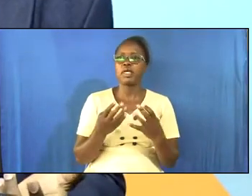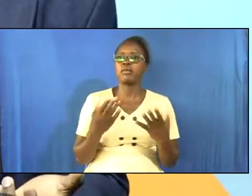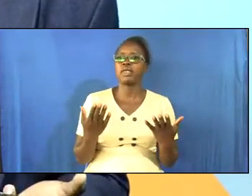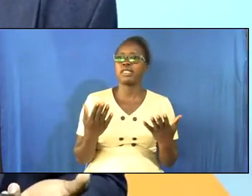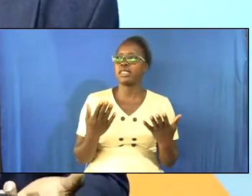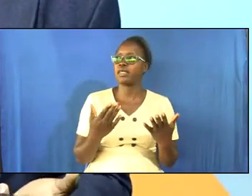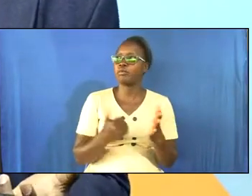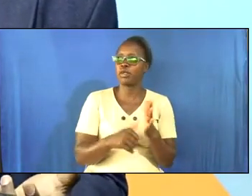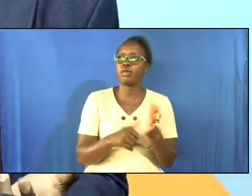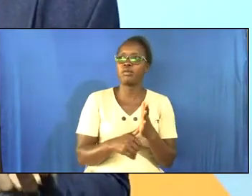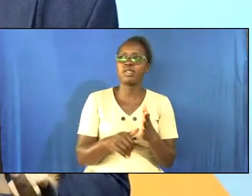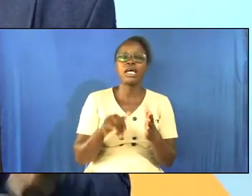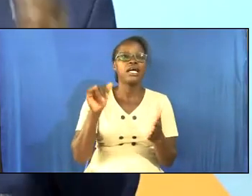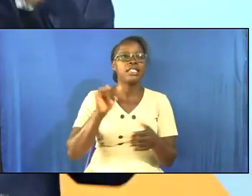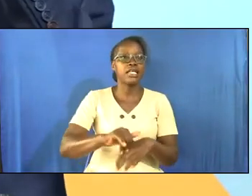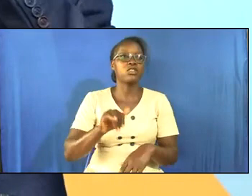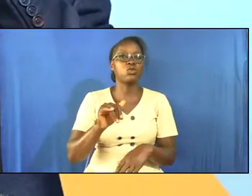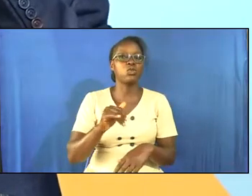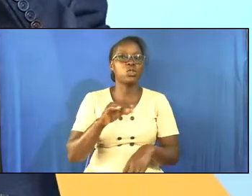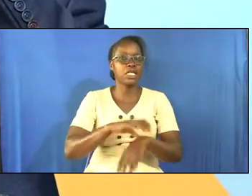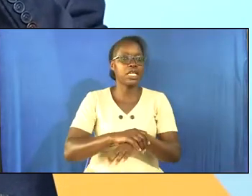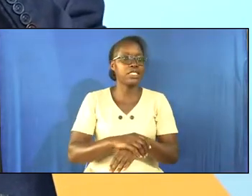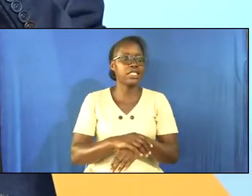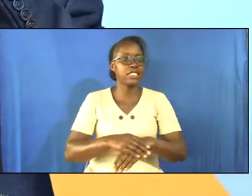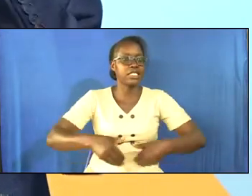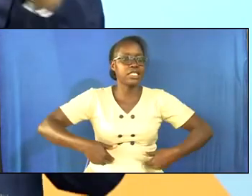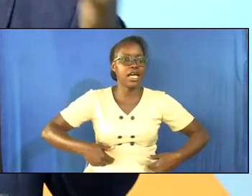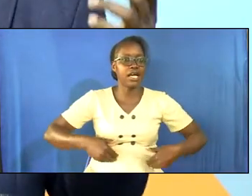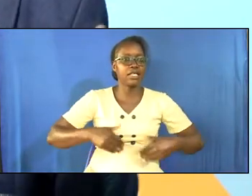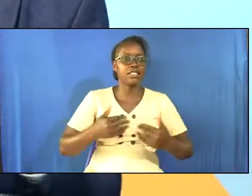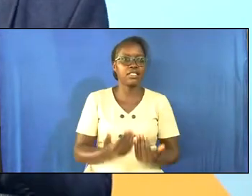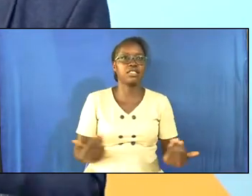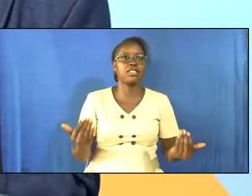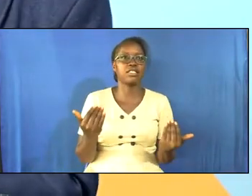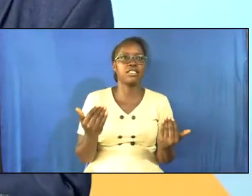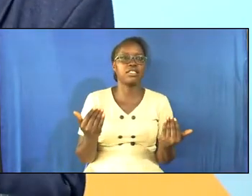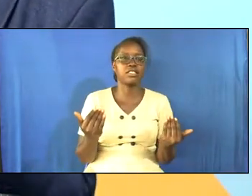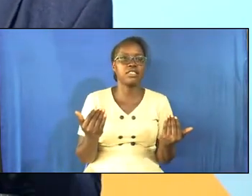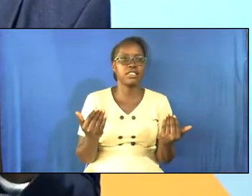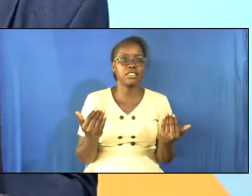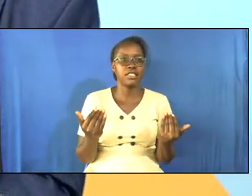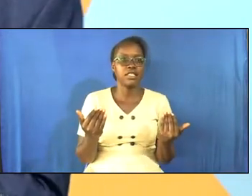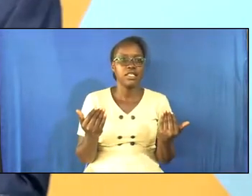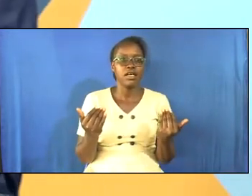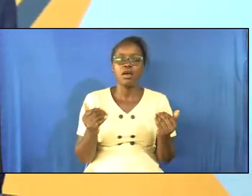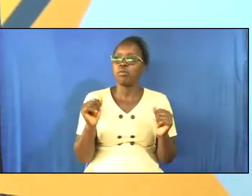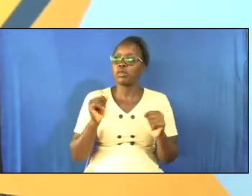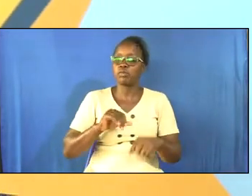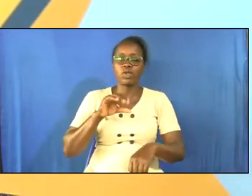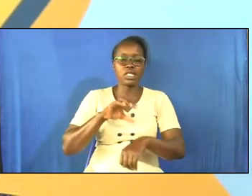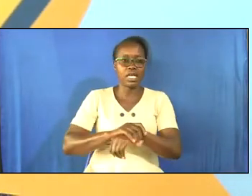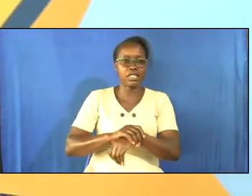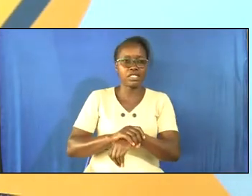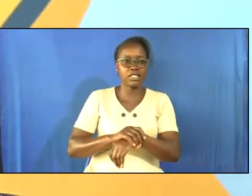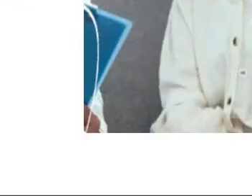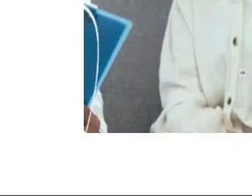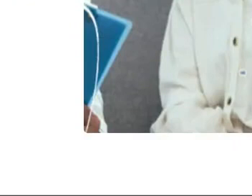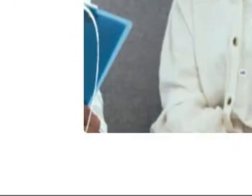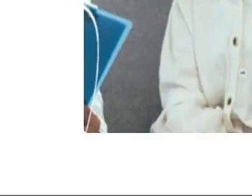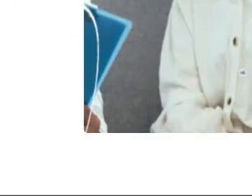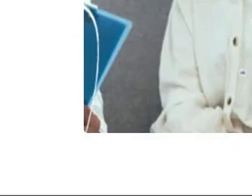some of the common calamities that plague young children who tend to get into early marriages and things like